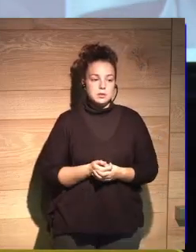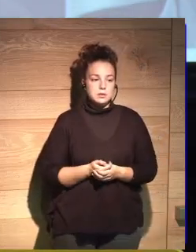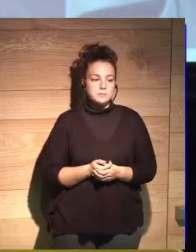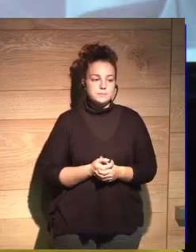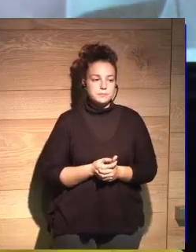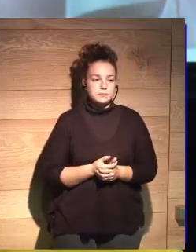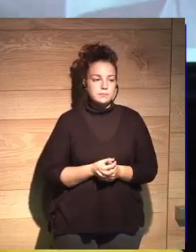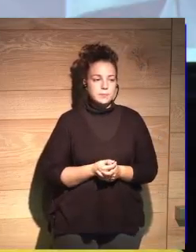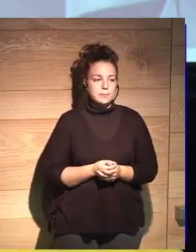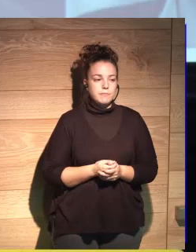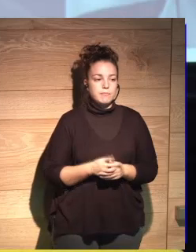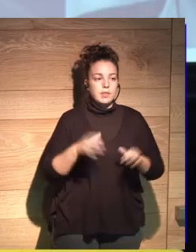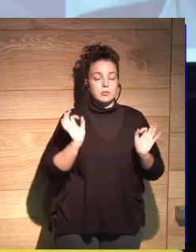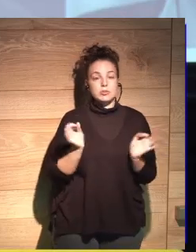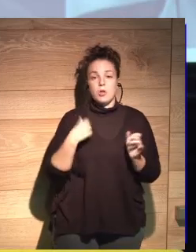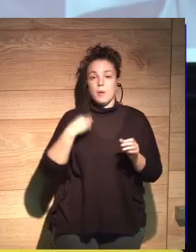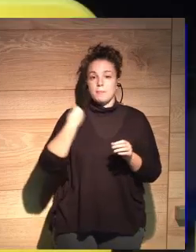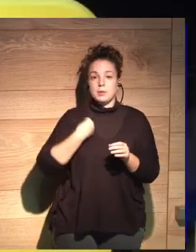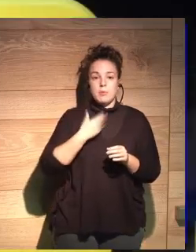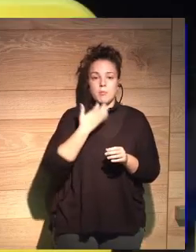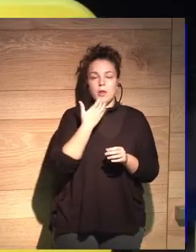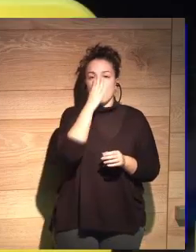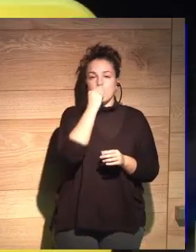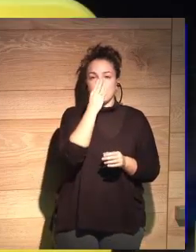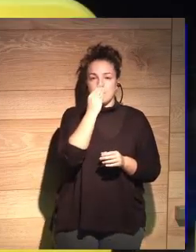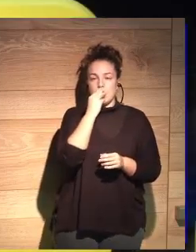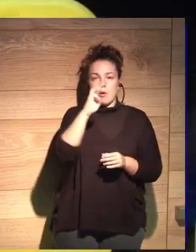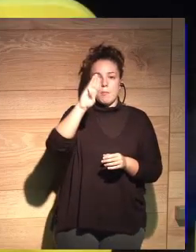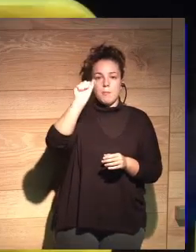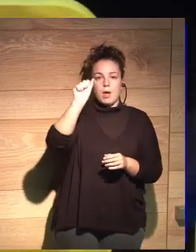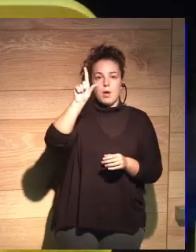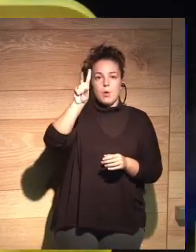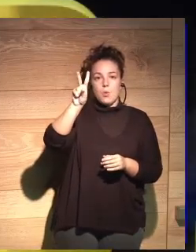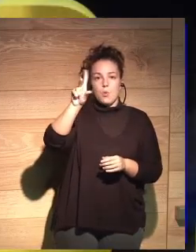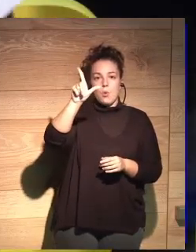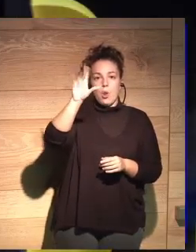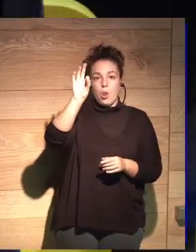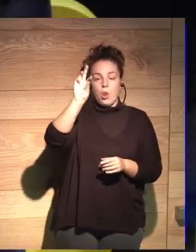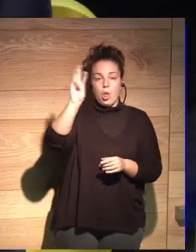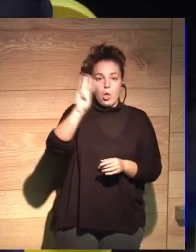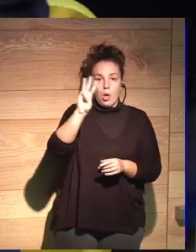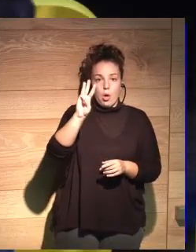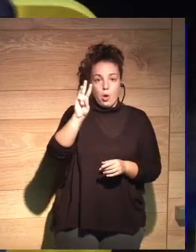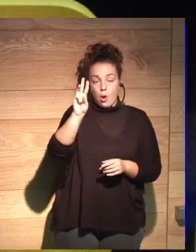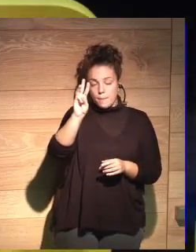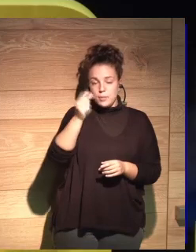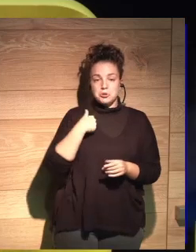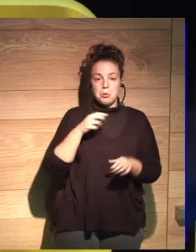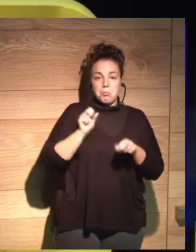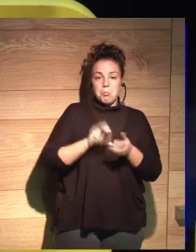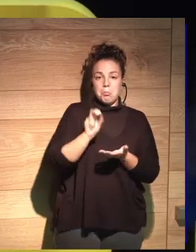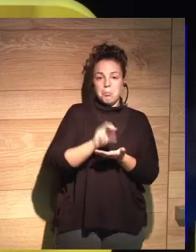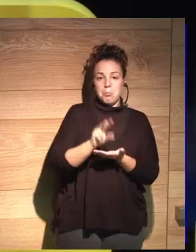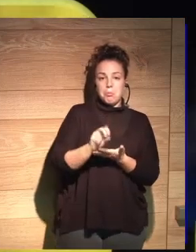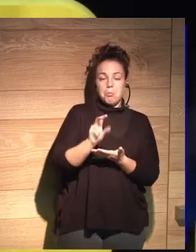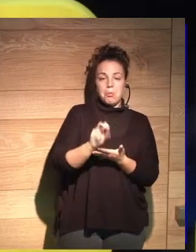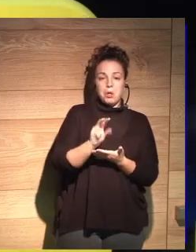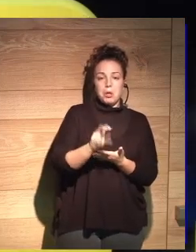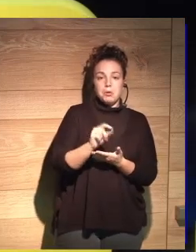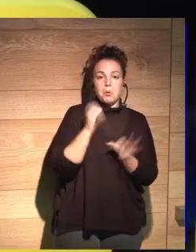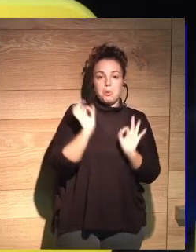conditioning. I walk, it counts my steps, And eventually, at a certain point, it sends